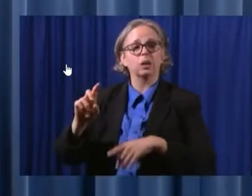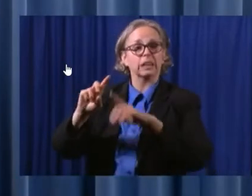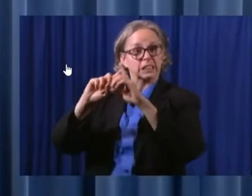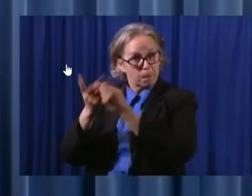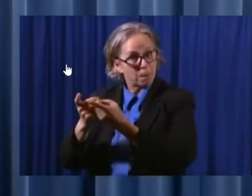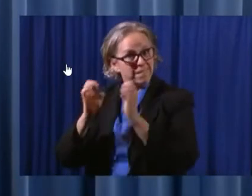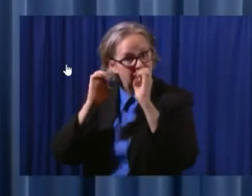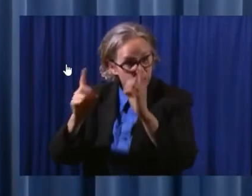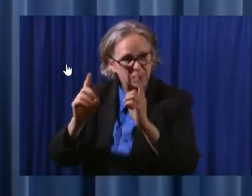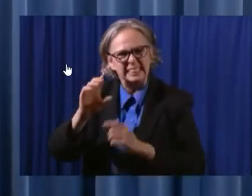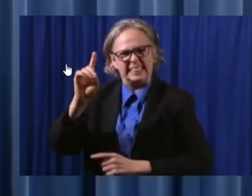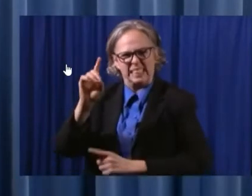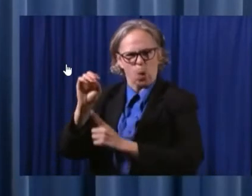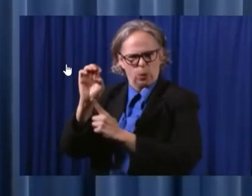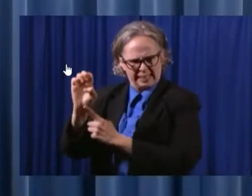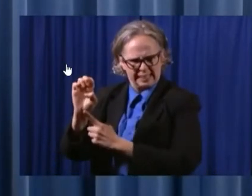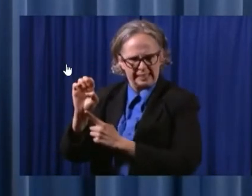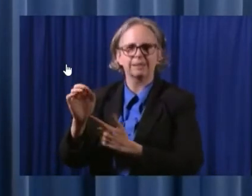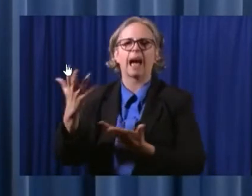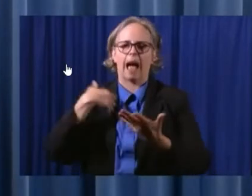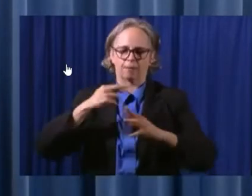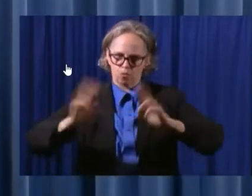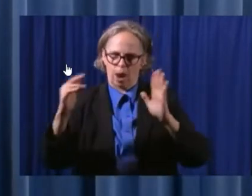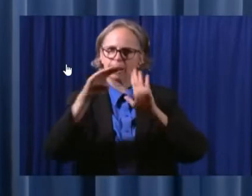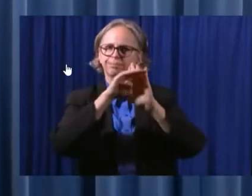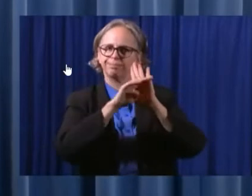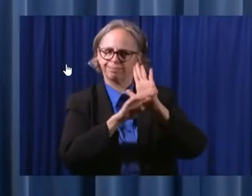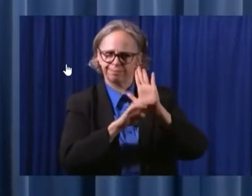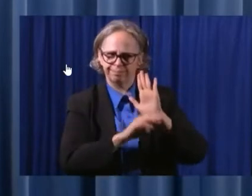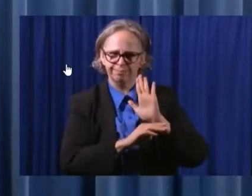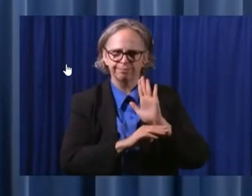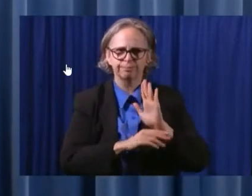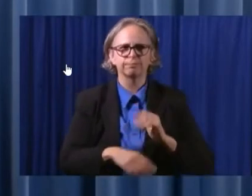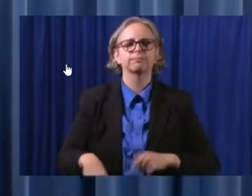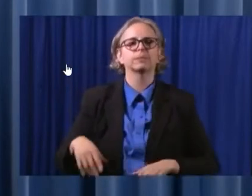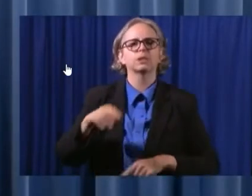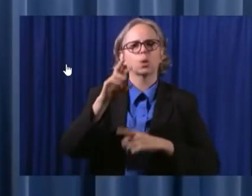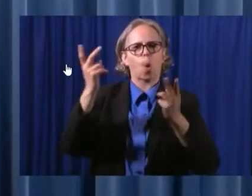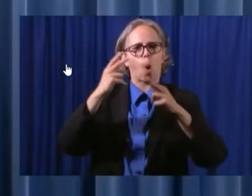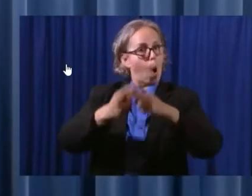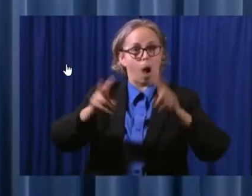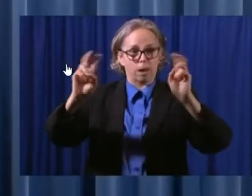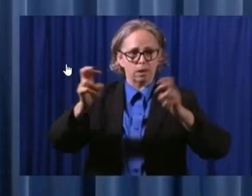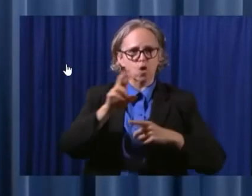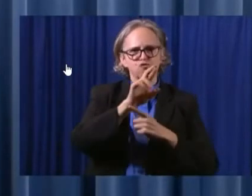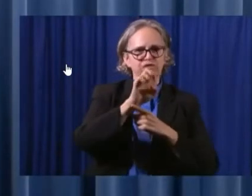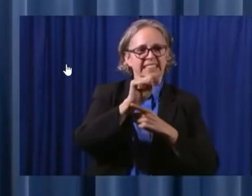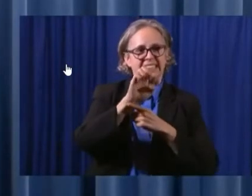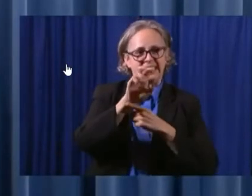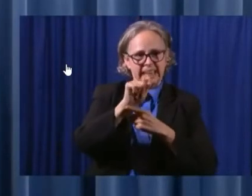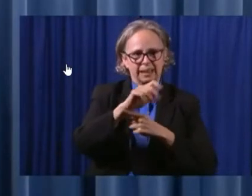up. The Reset and Restart Education Planning Guide for Ohio Schools and Districts. So actually, there are 2